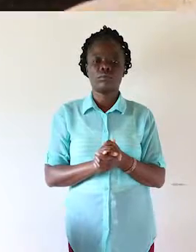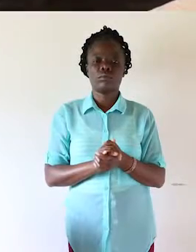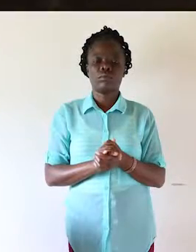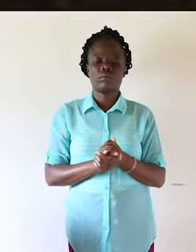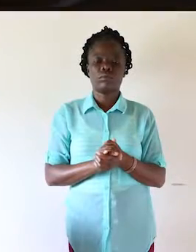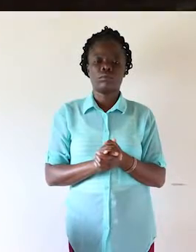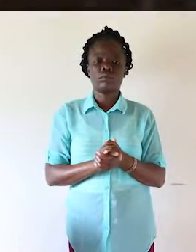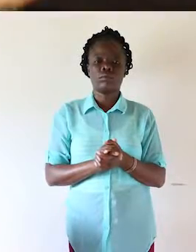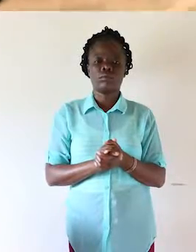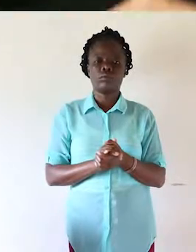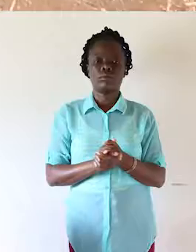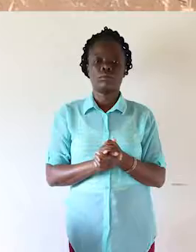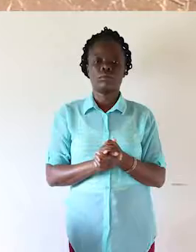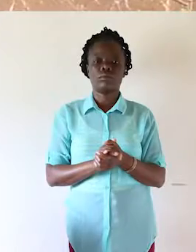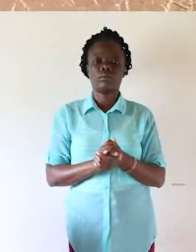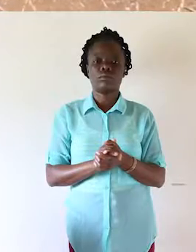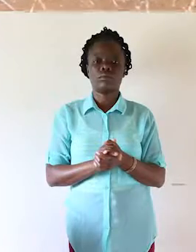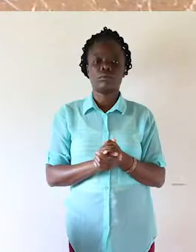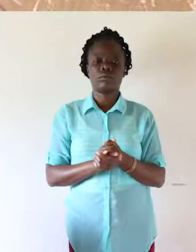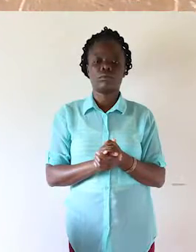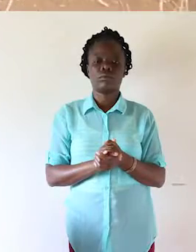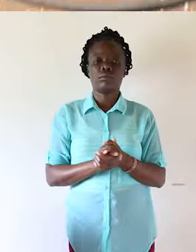Remove the bars and grind.